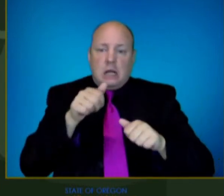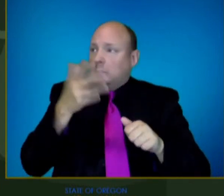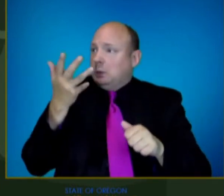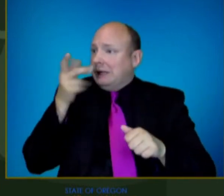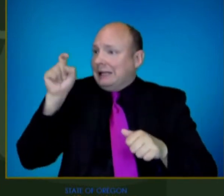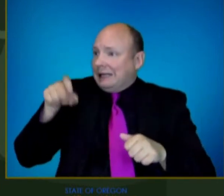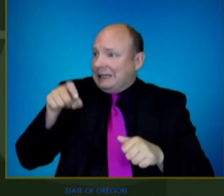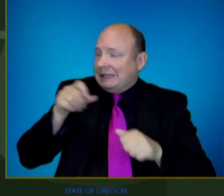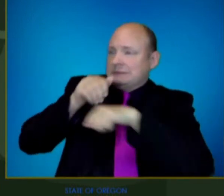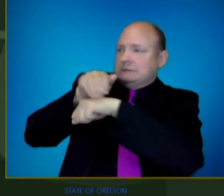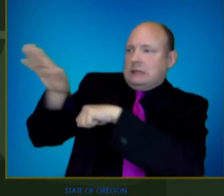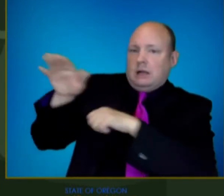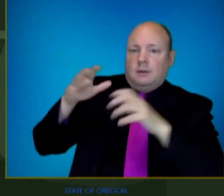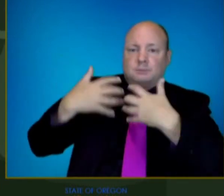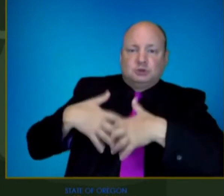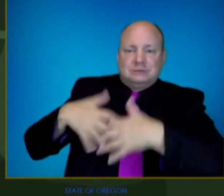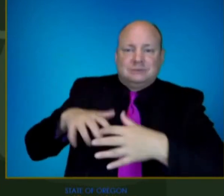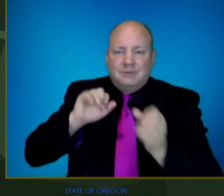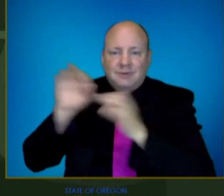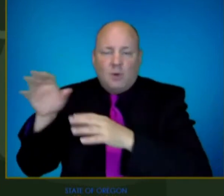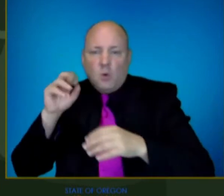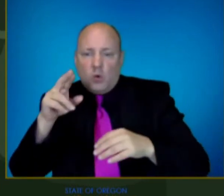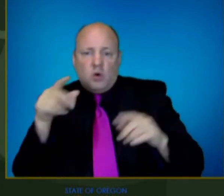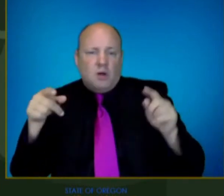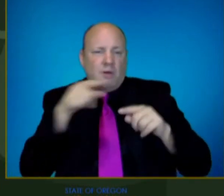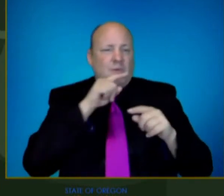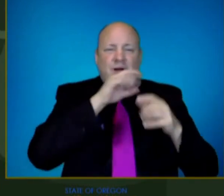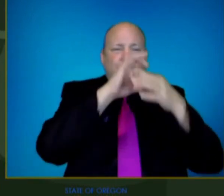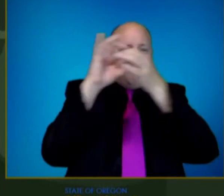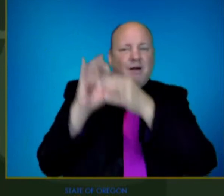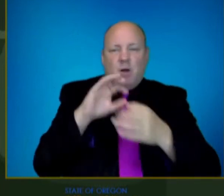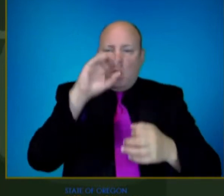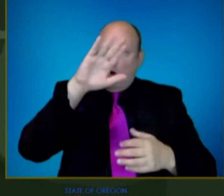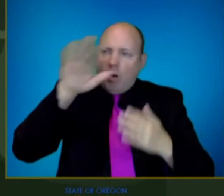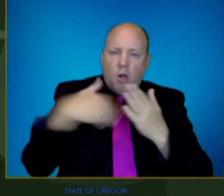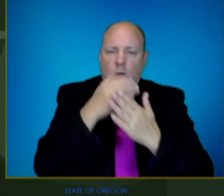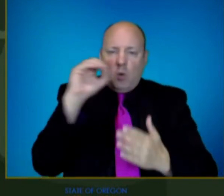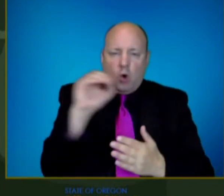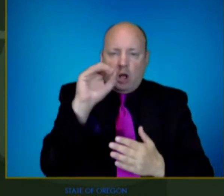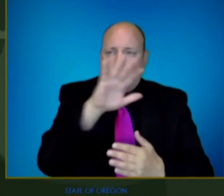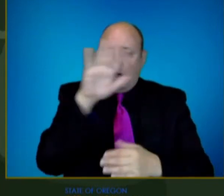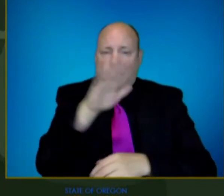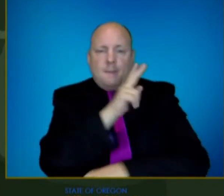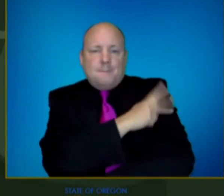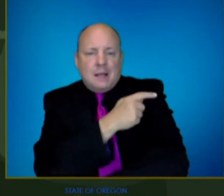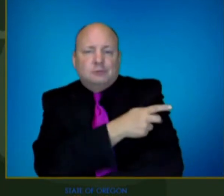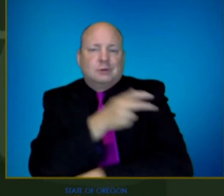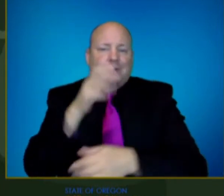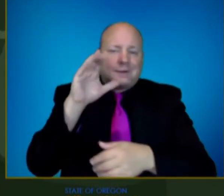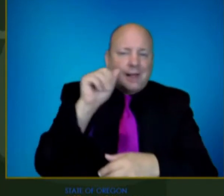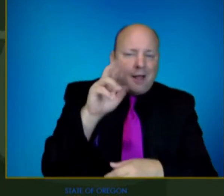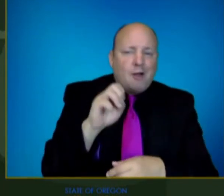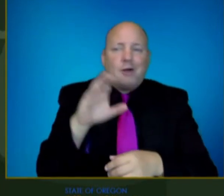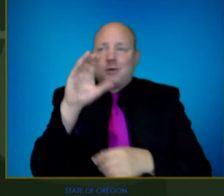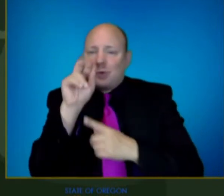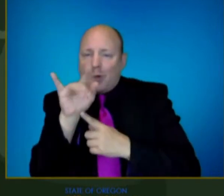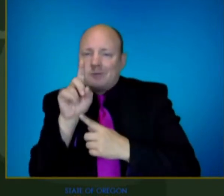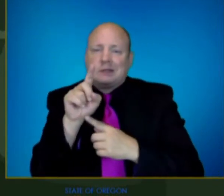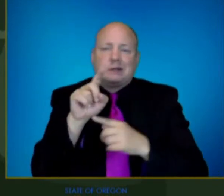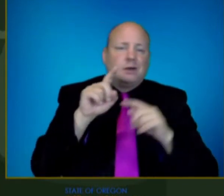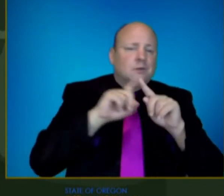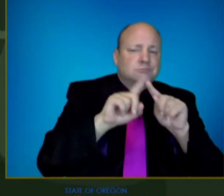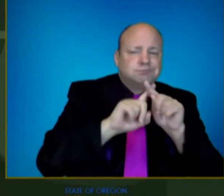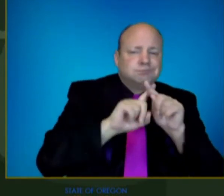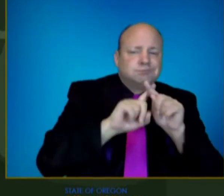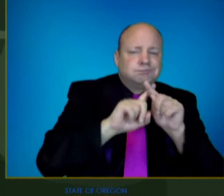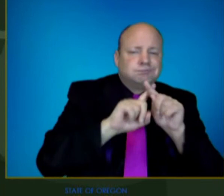quality care they deserve, whether they have COVID or suffering from a heart attack or were in a bad motor vehicle crash. No, it